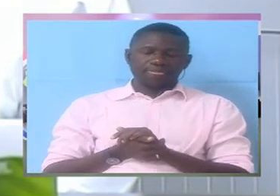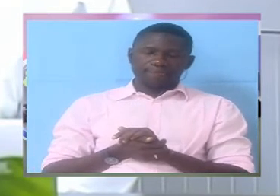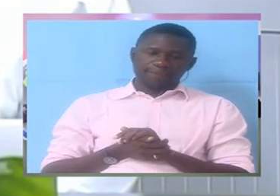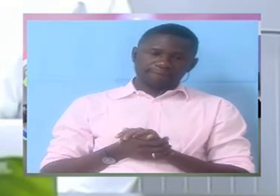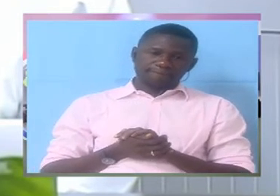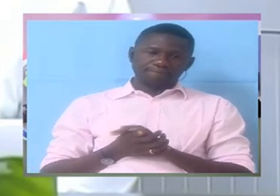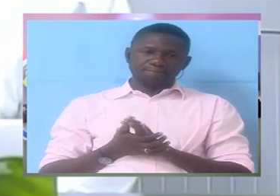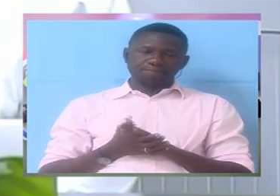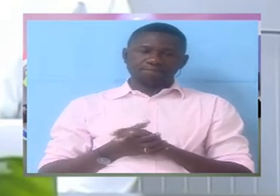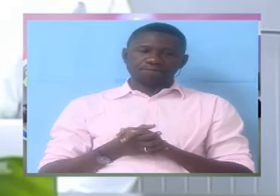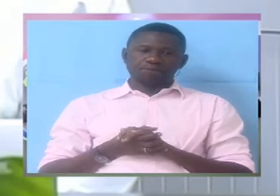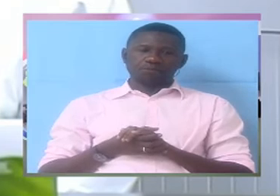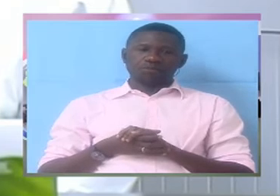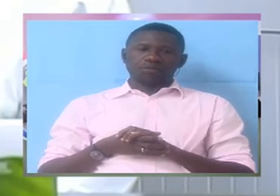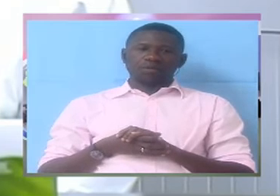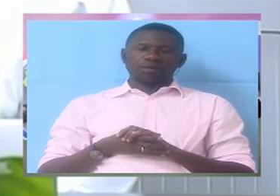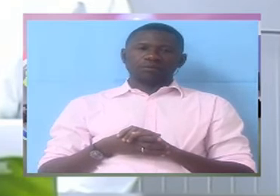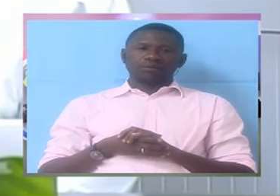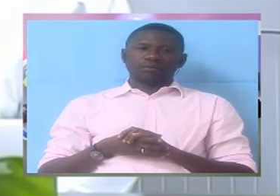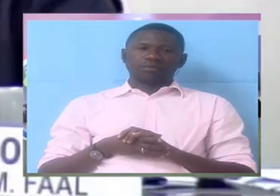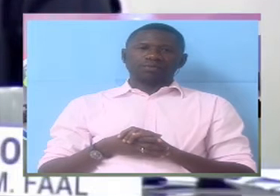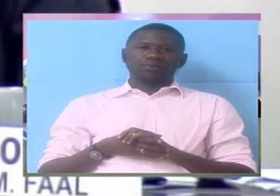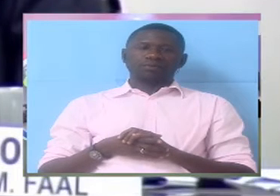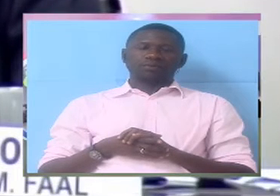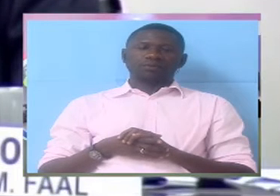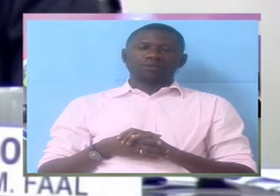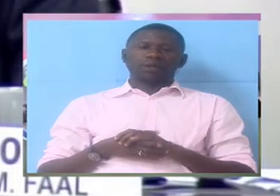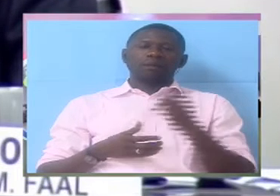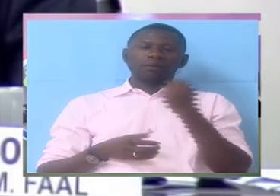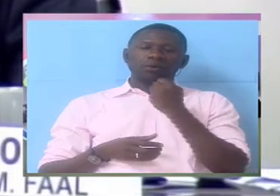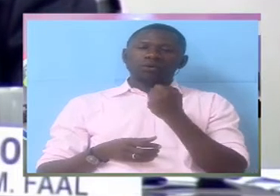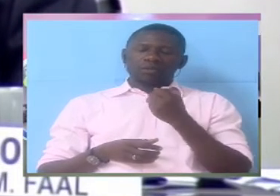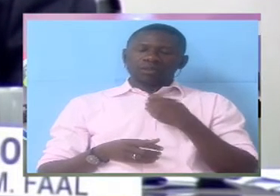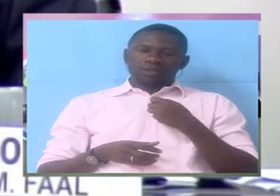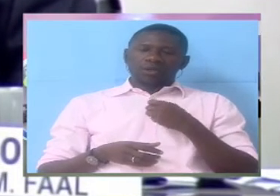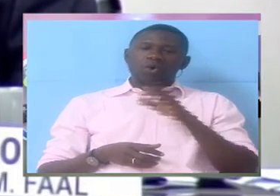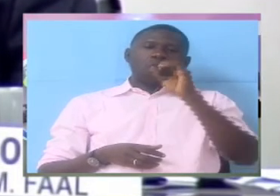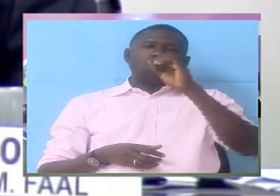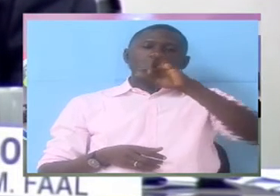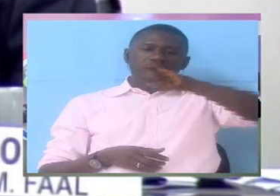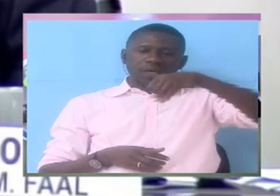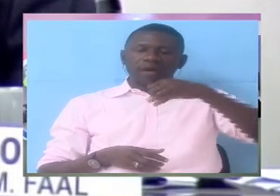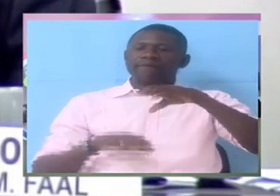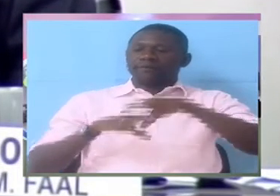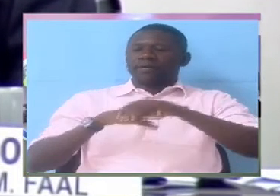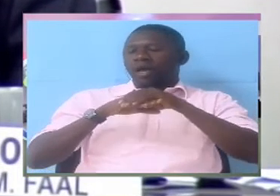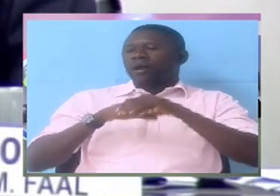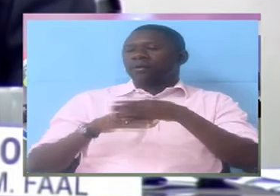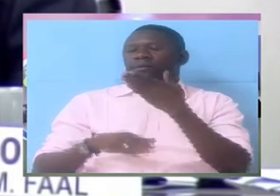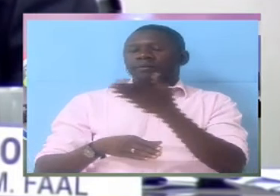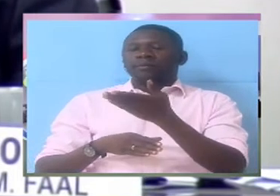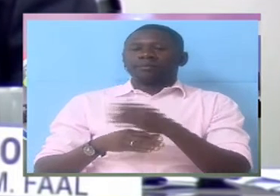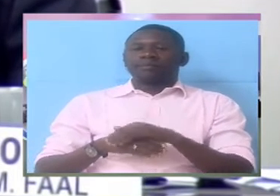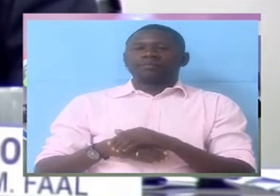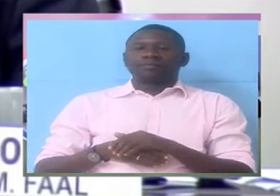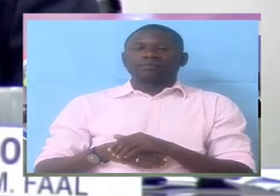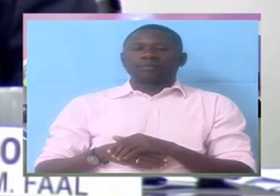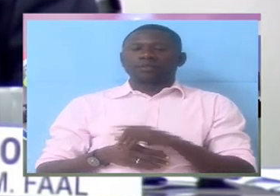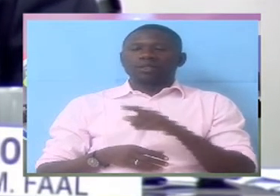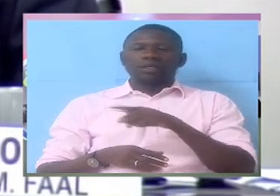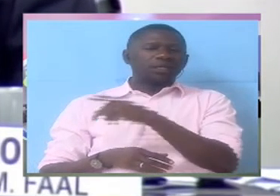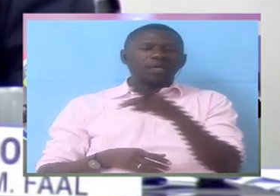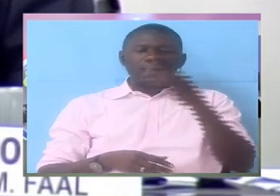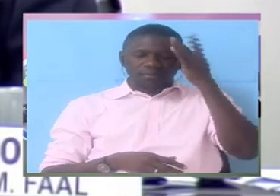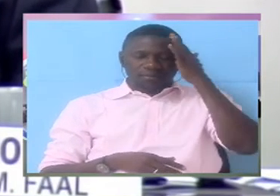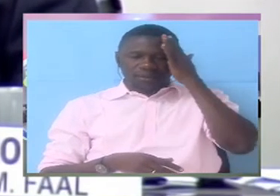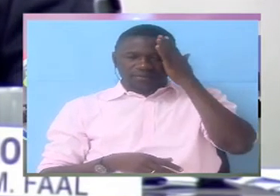PPP kanunte jamalu bentanu njele. Because he is friends with OJ Jallo. Kadunganing OJ muterileti. It is believed that